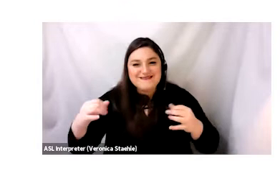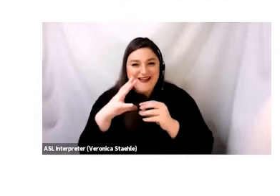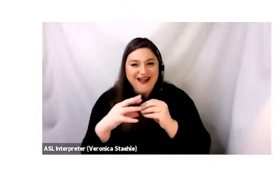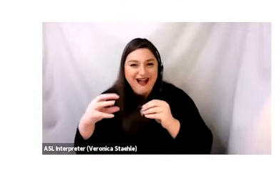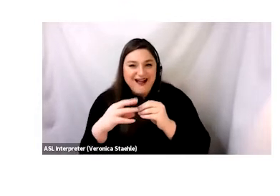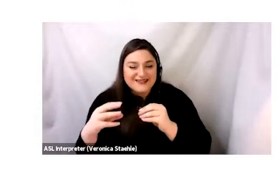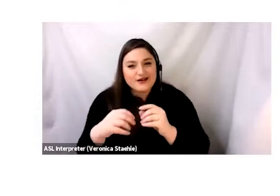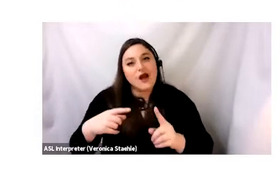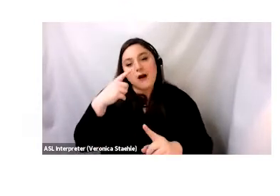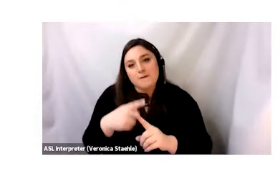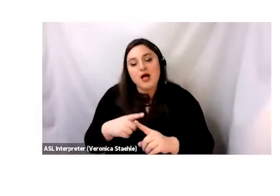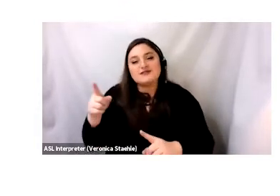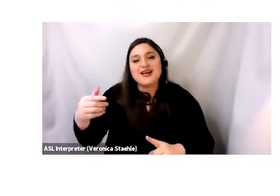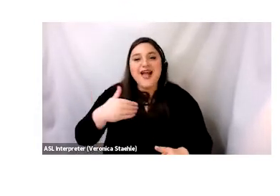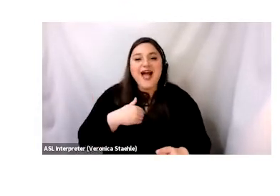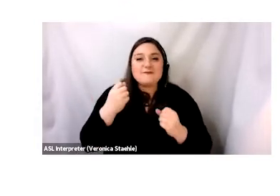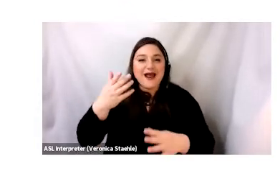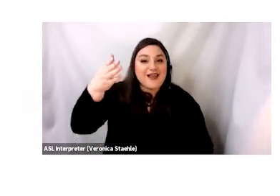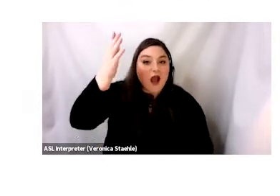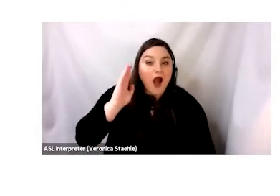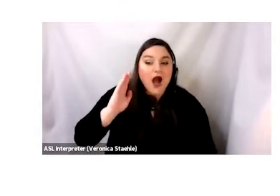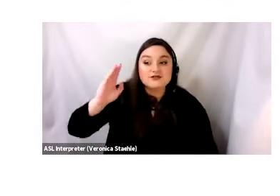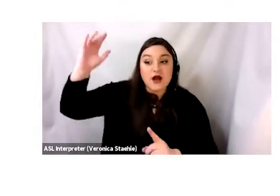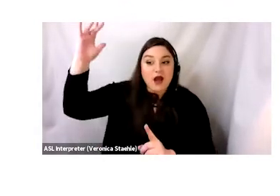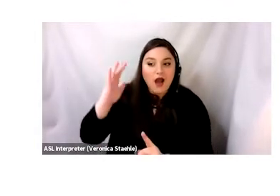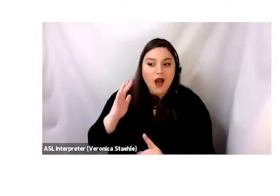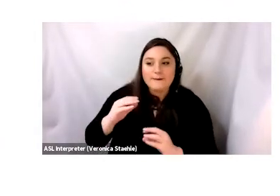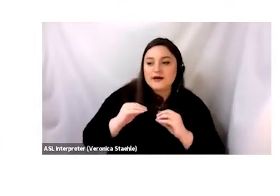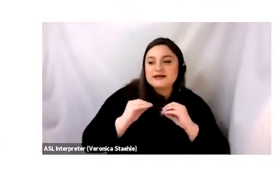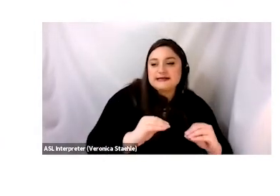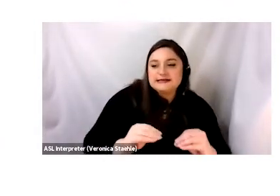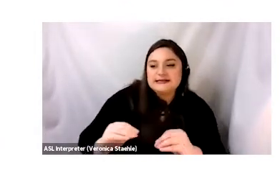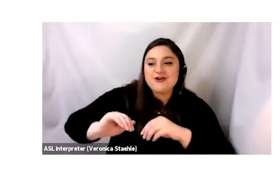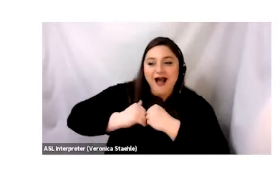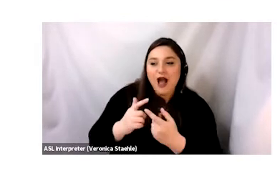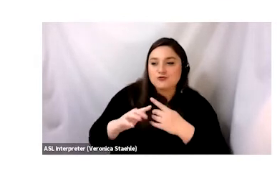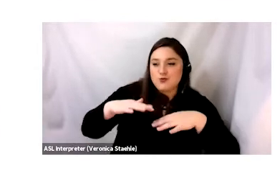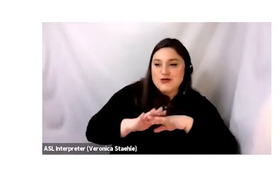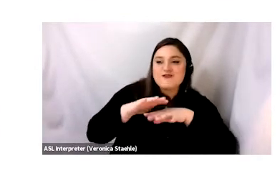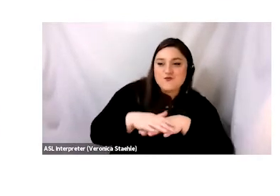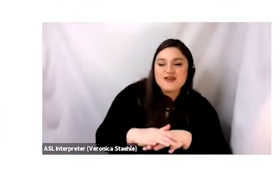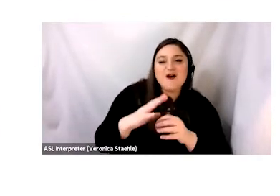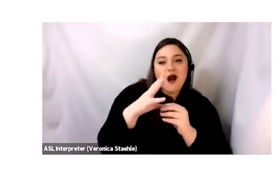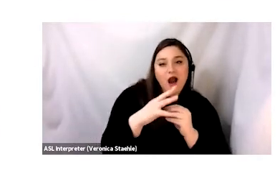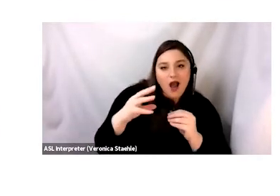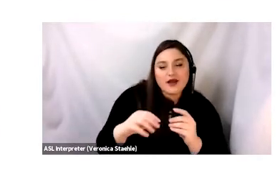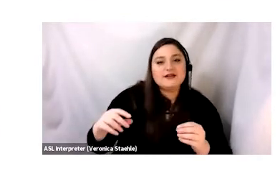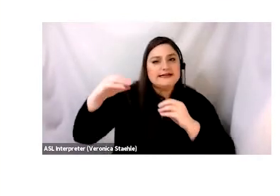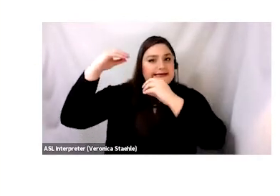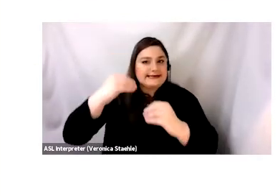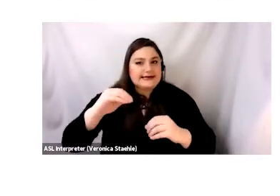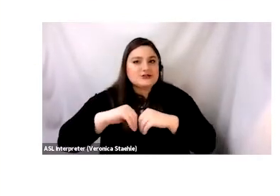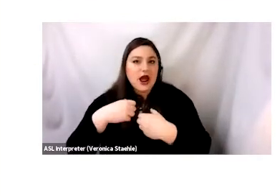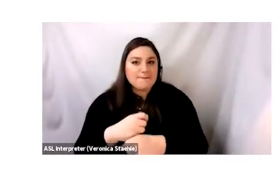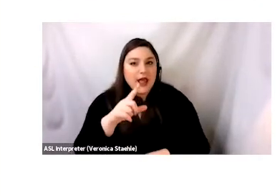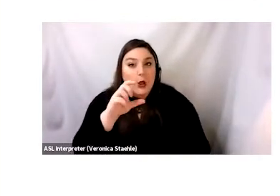also ideas about deities who taught them the skills that they needed to weave cotton, to create looms, to create spindles, to turn it into thread.